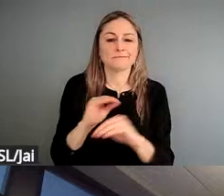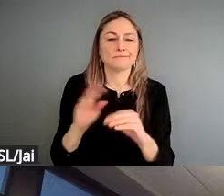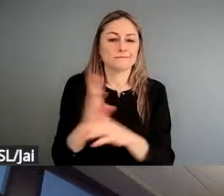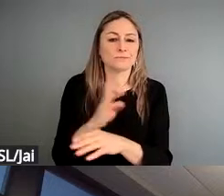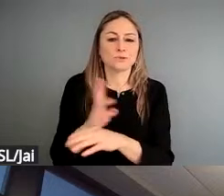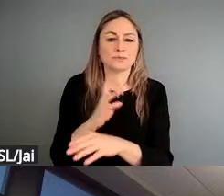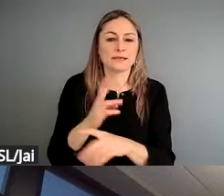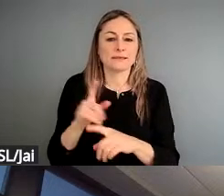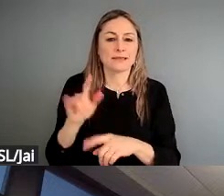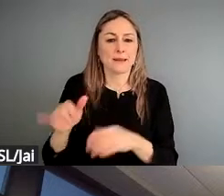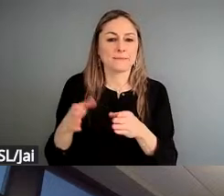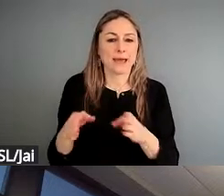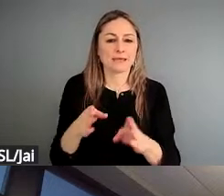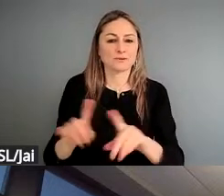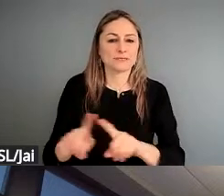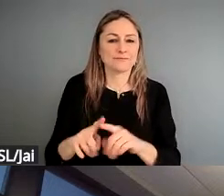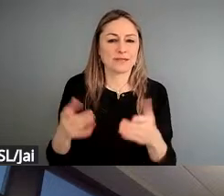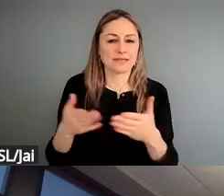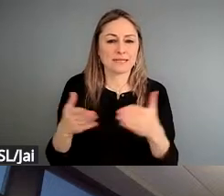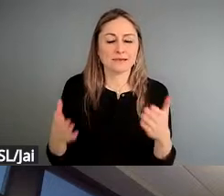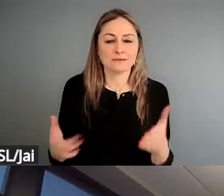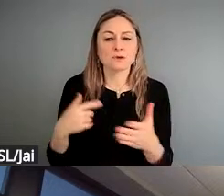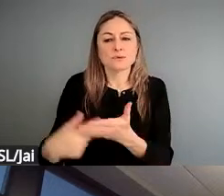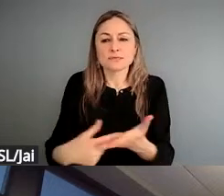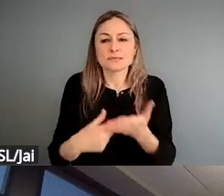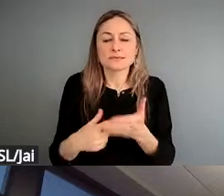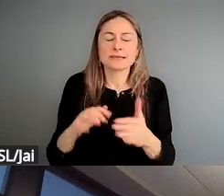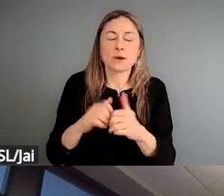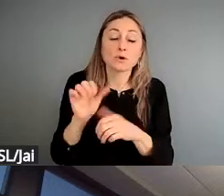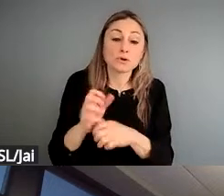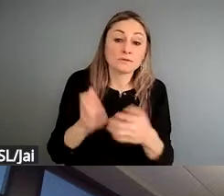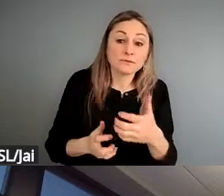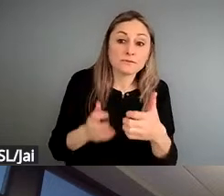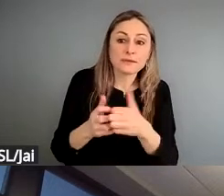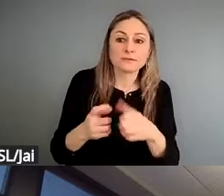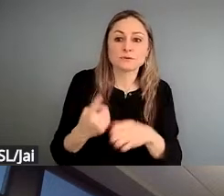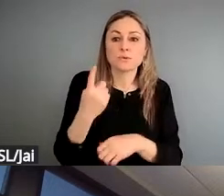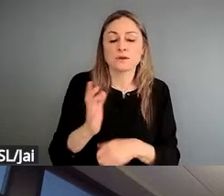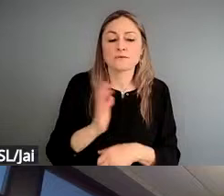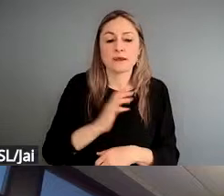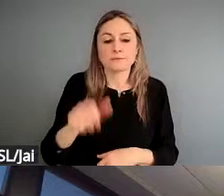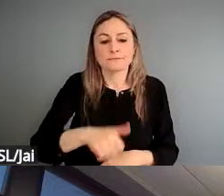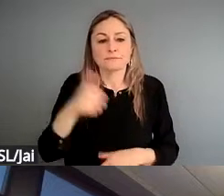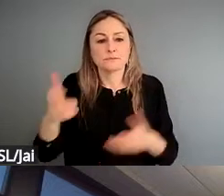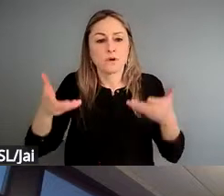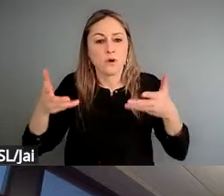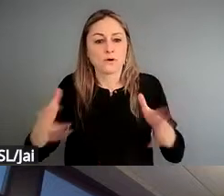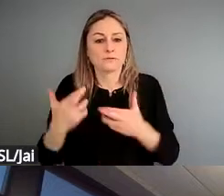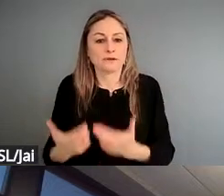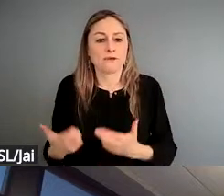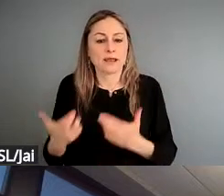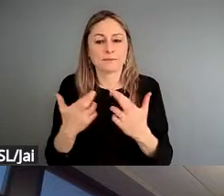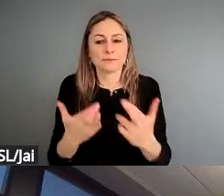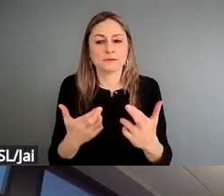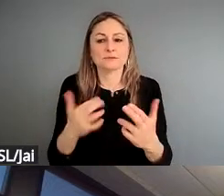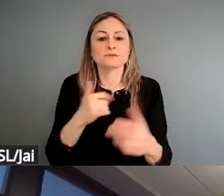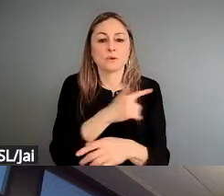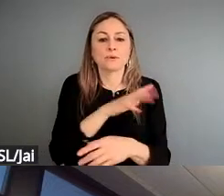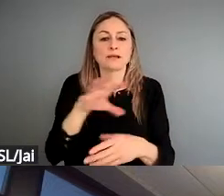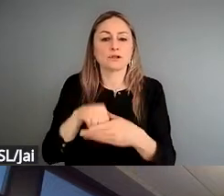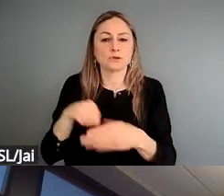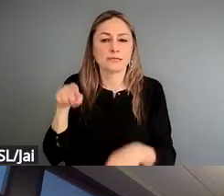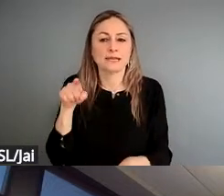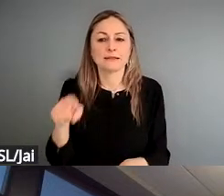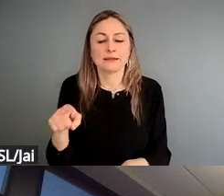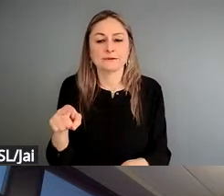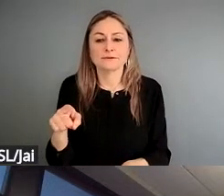metrics. We had discussed how this could potentially fit into one of our other existing recommendations. And so we included it there.